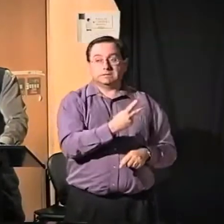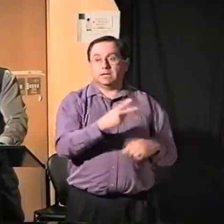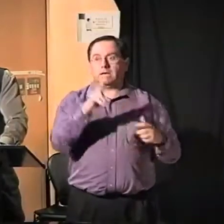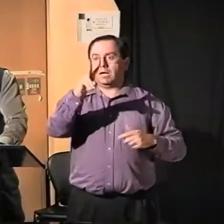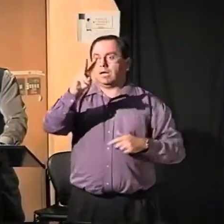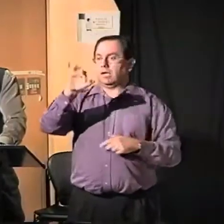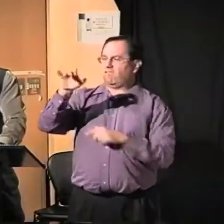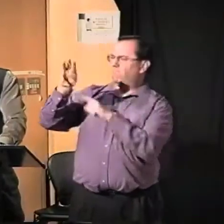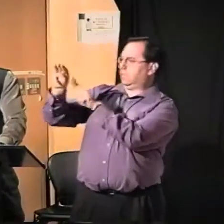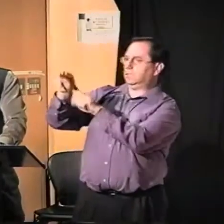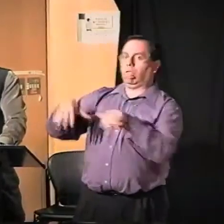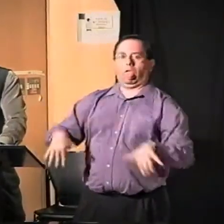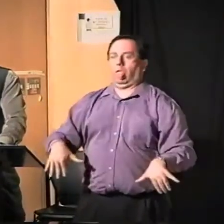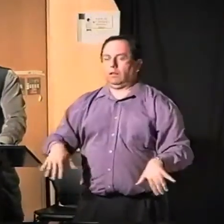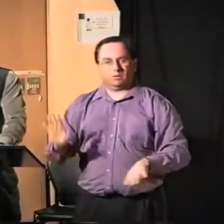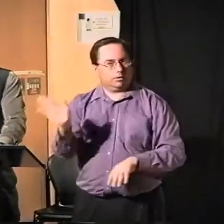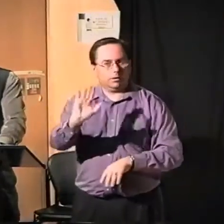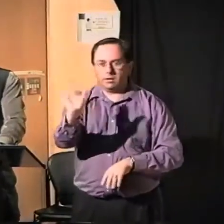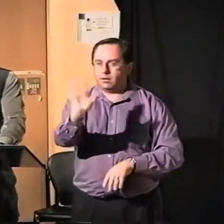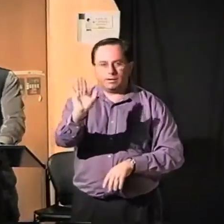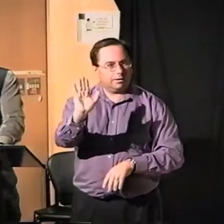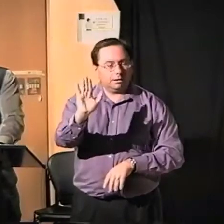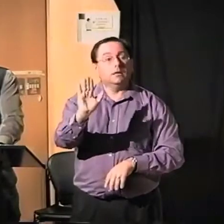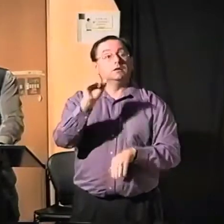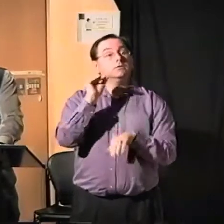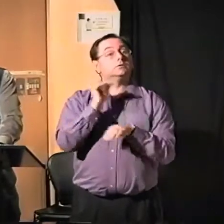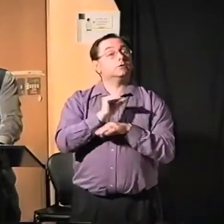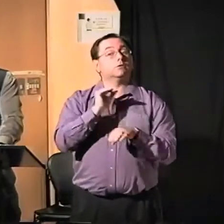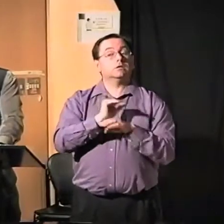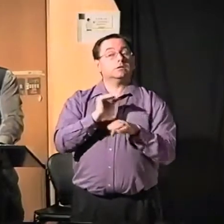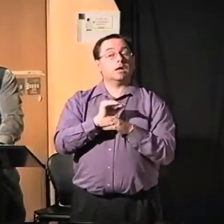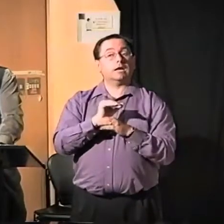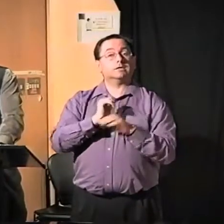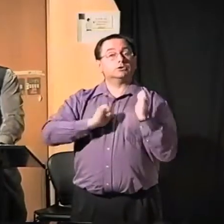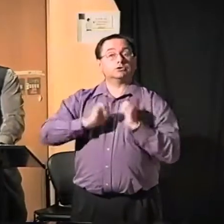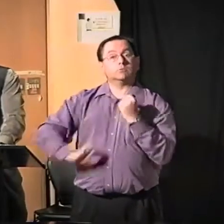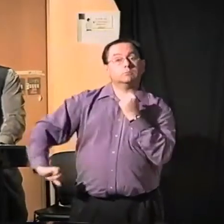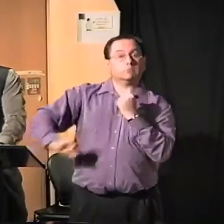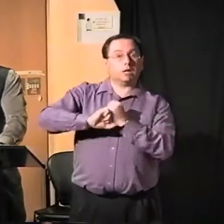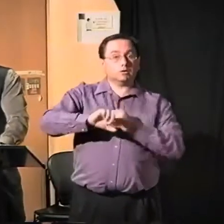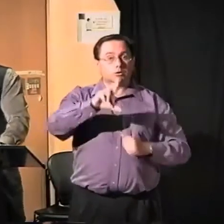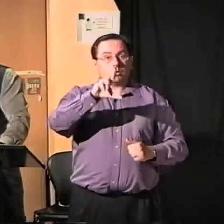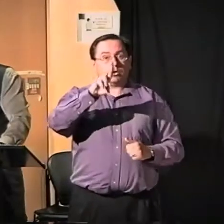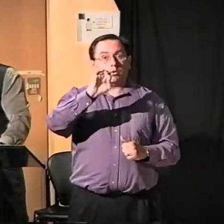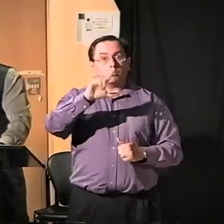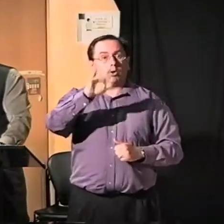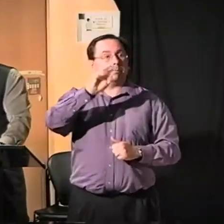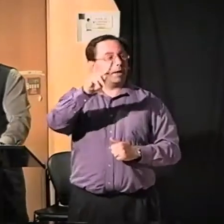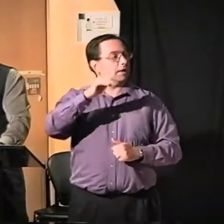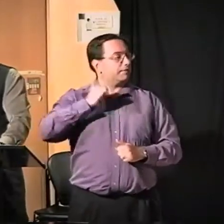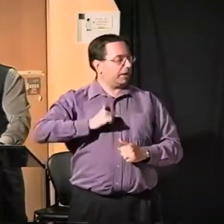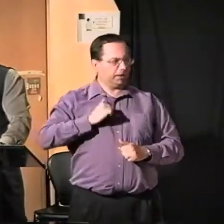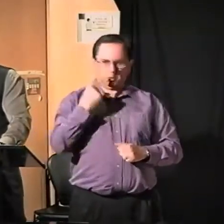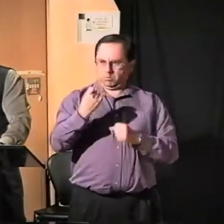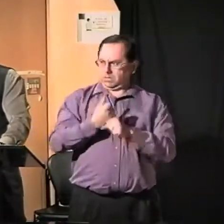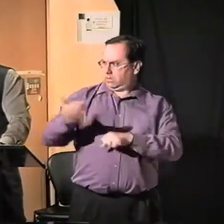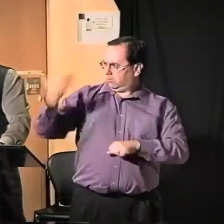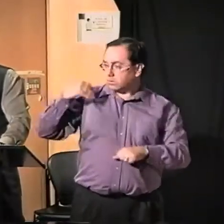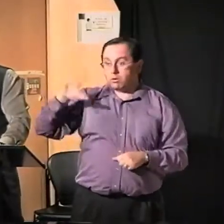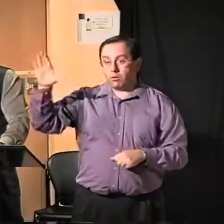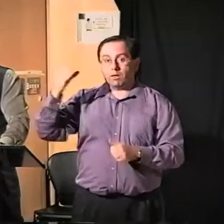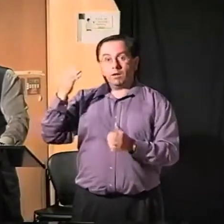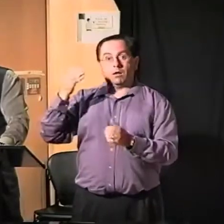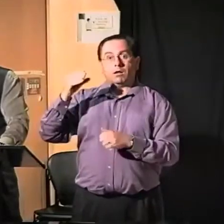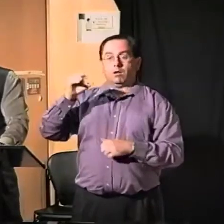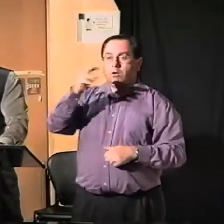single victim. Tonight's show is made possible by the Royal Bank of Canada. 1 year ago, this company kindly provided a major